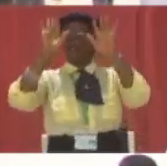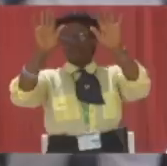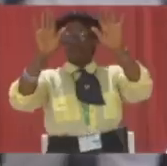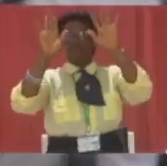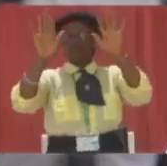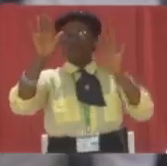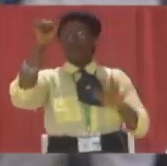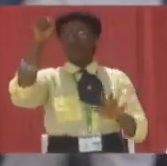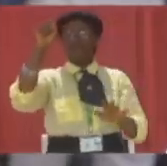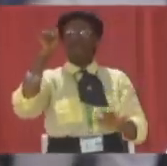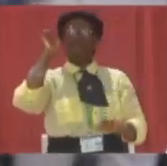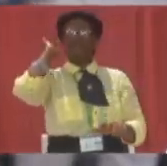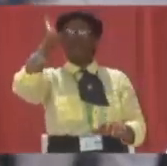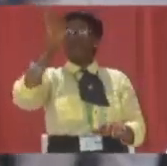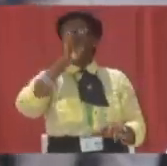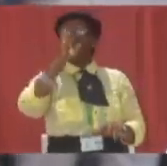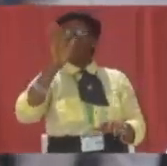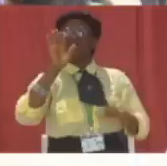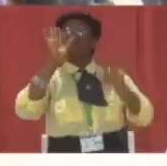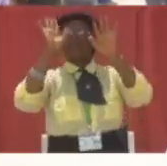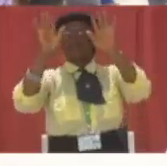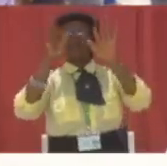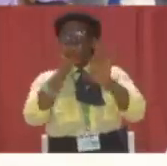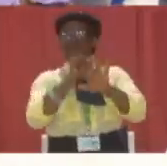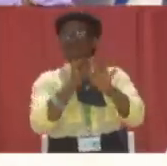We'll be signs to our generations